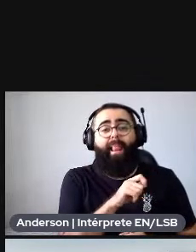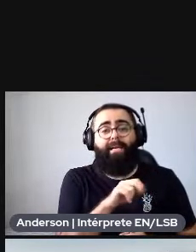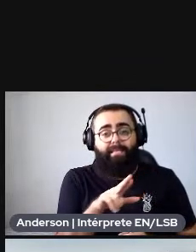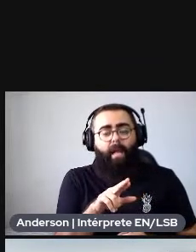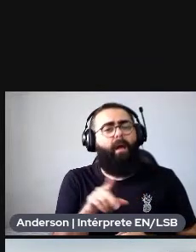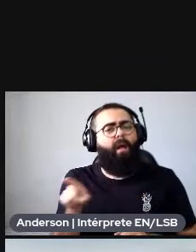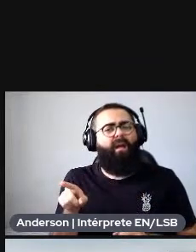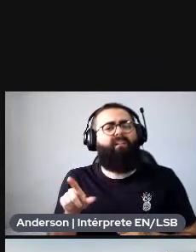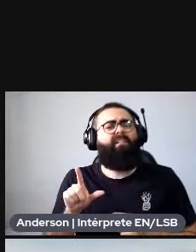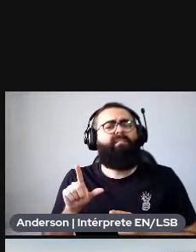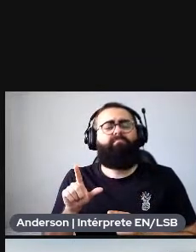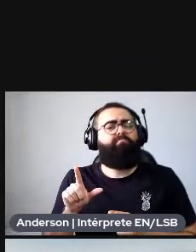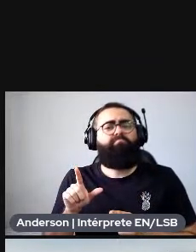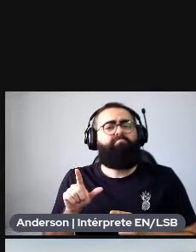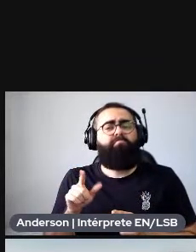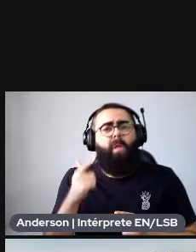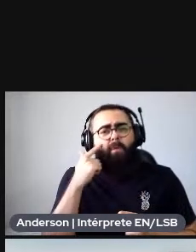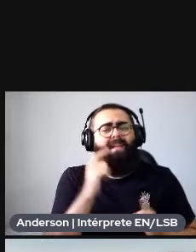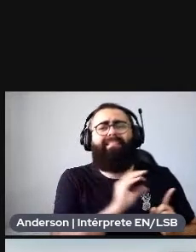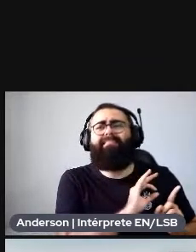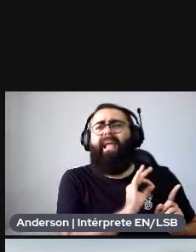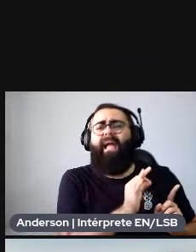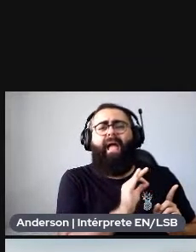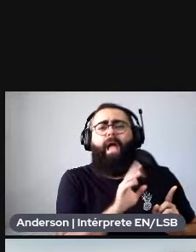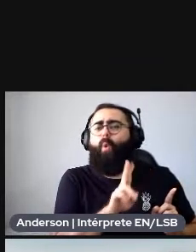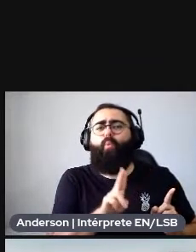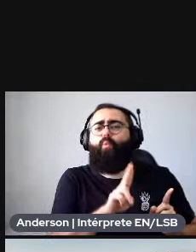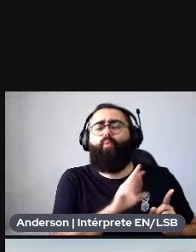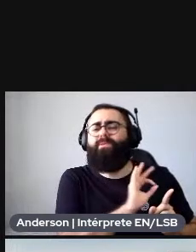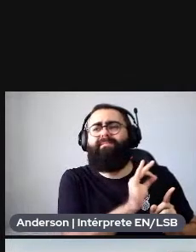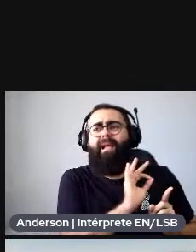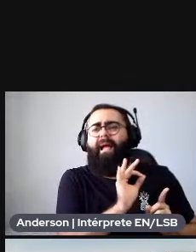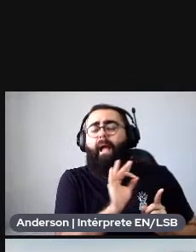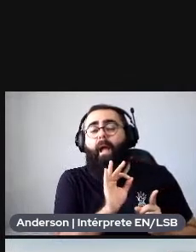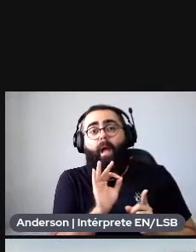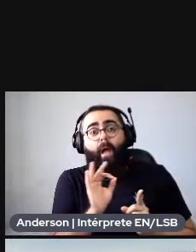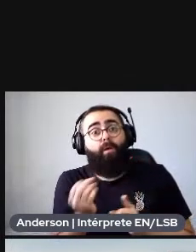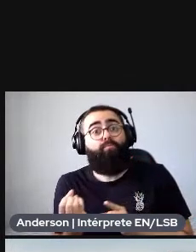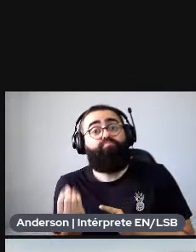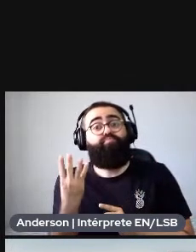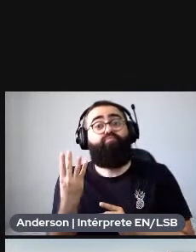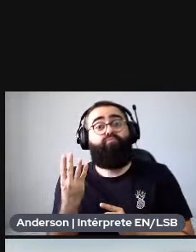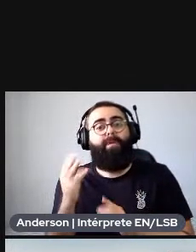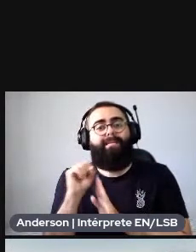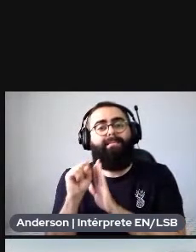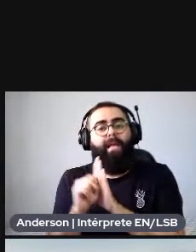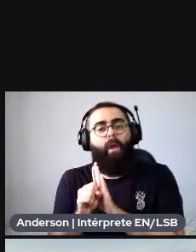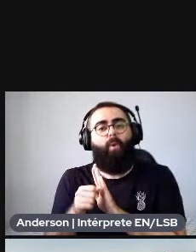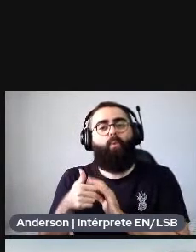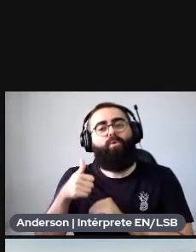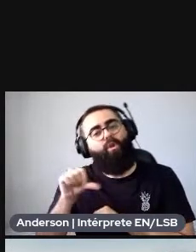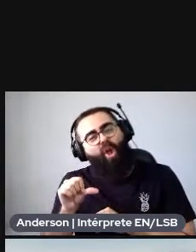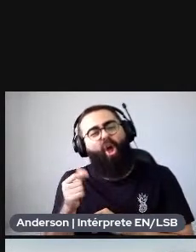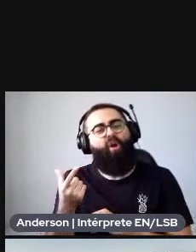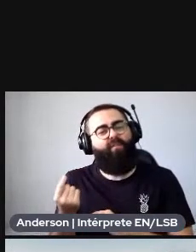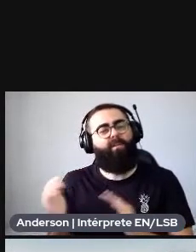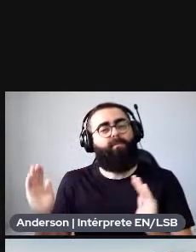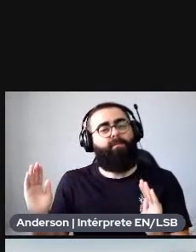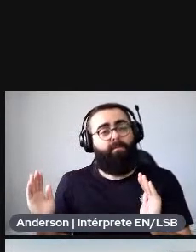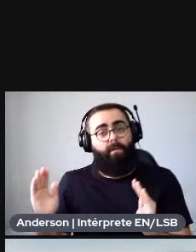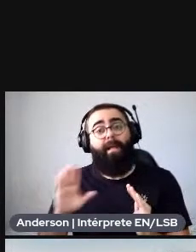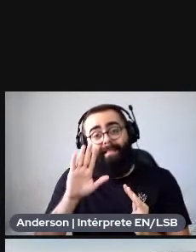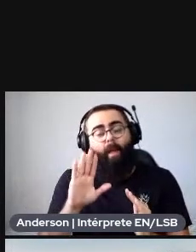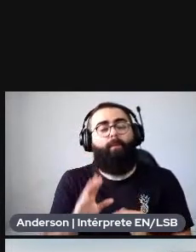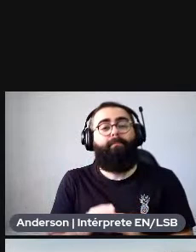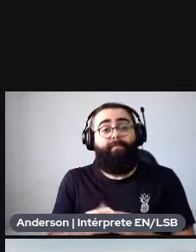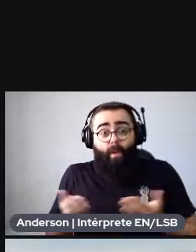the 19th century in the data, but it becomes immediately quite frequent. So we could say that today it is